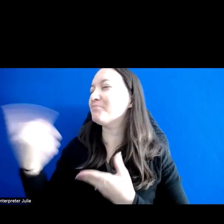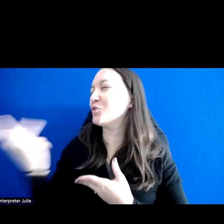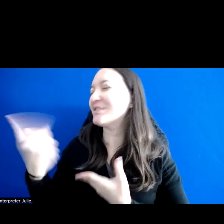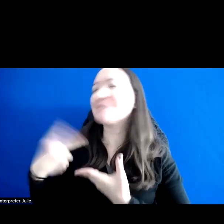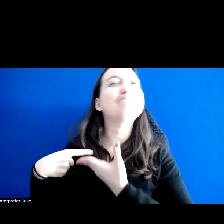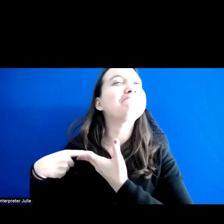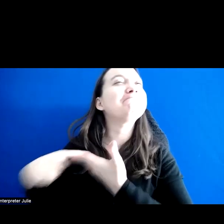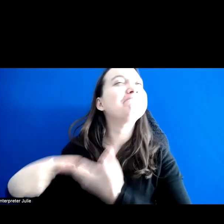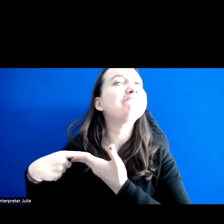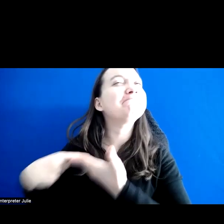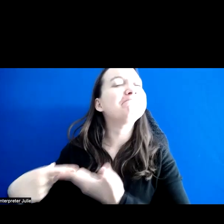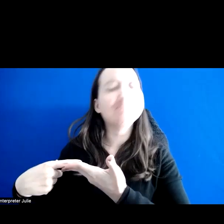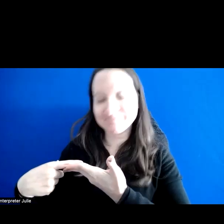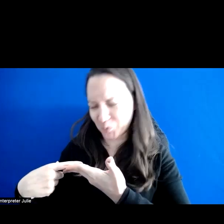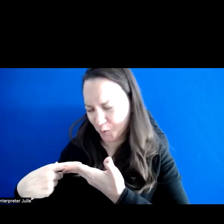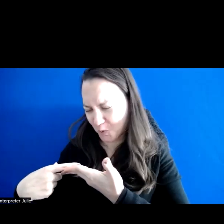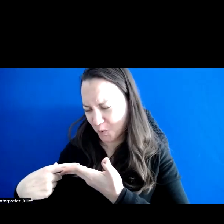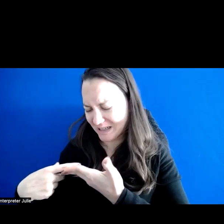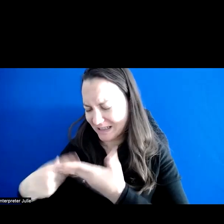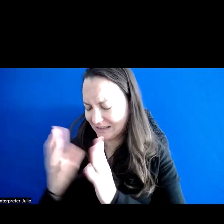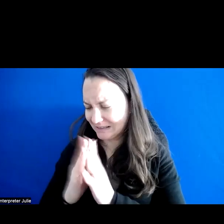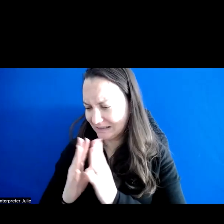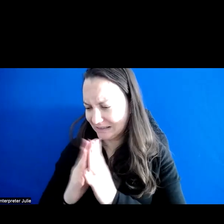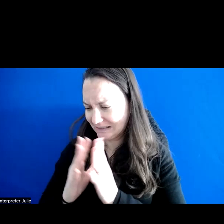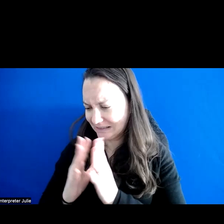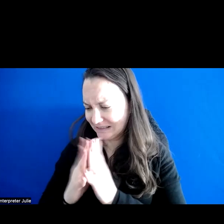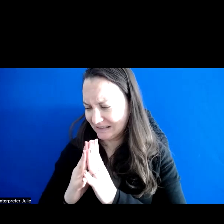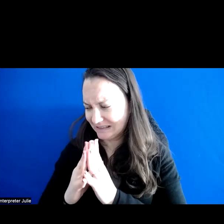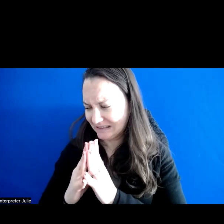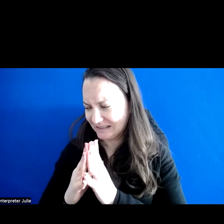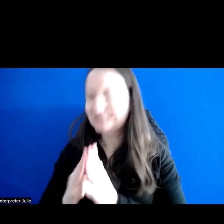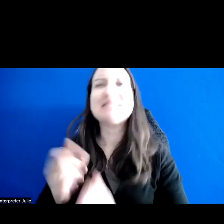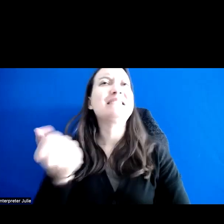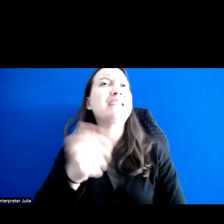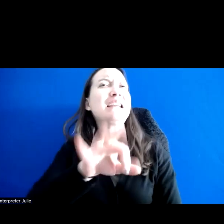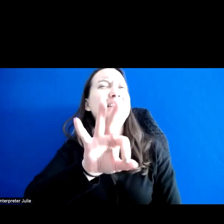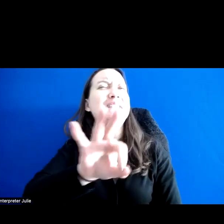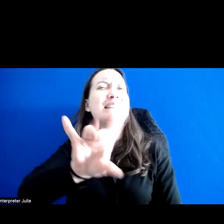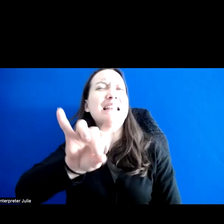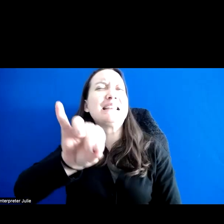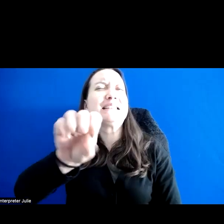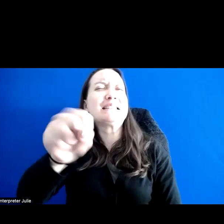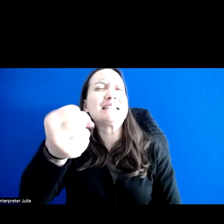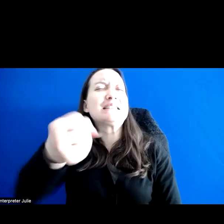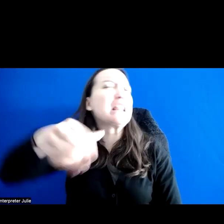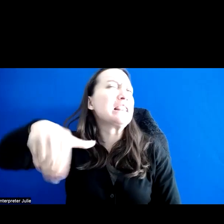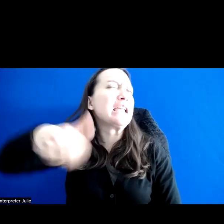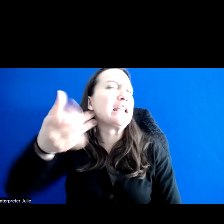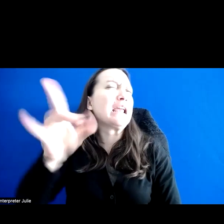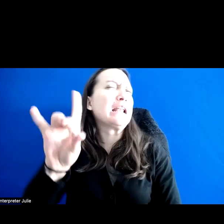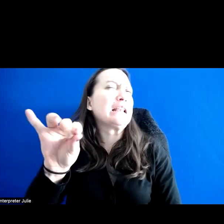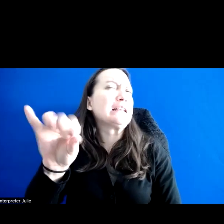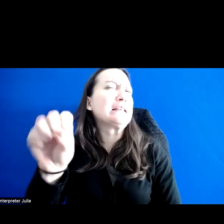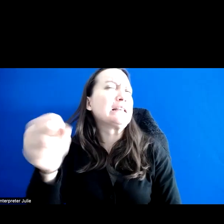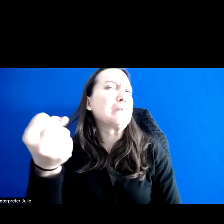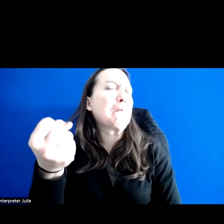her. Oh, it must have been a long way into the 1980s, very late 1980s, and